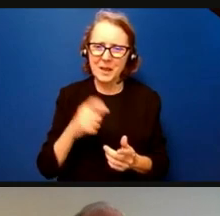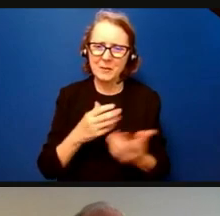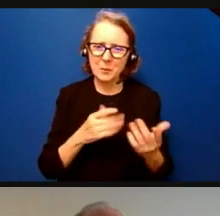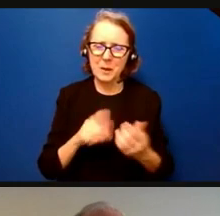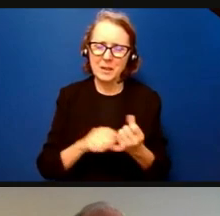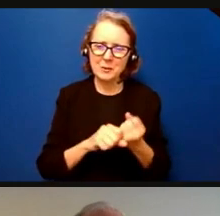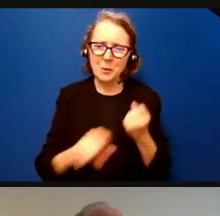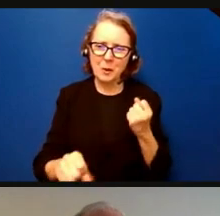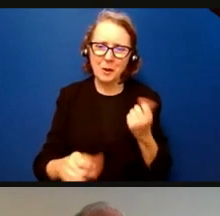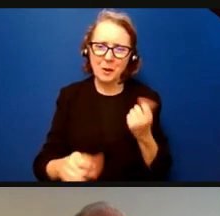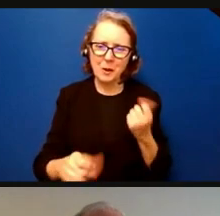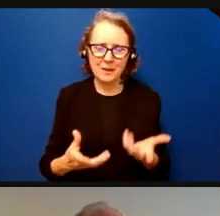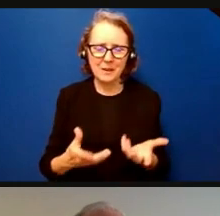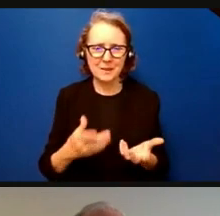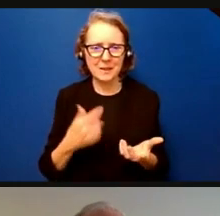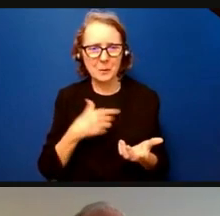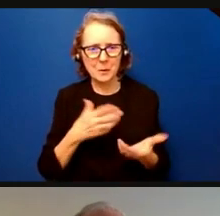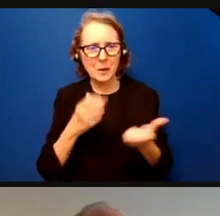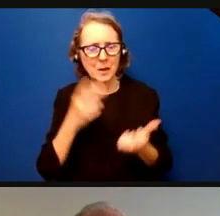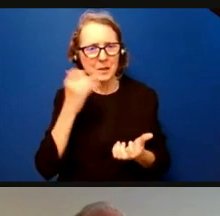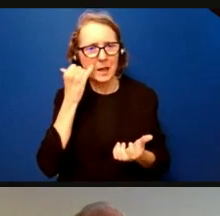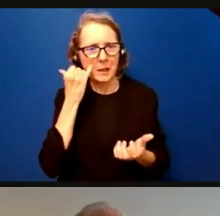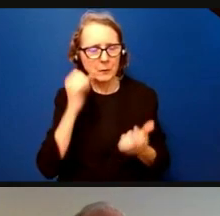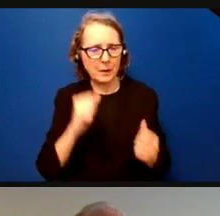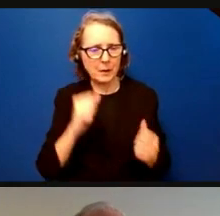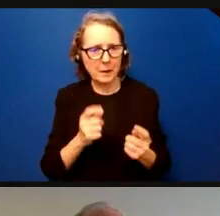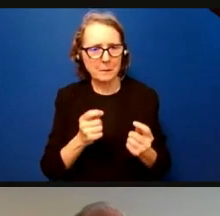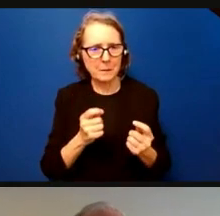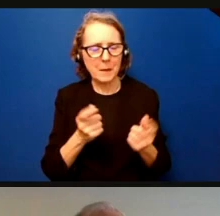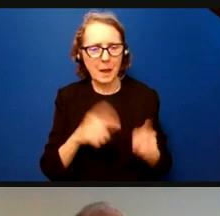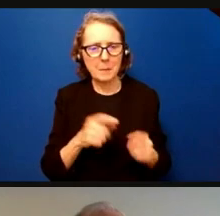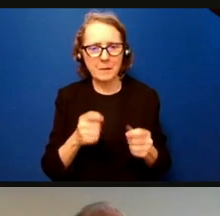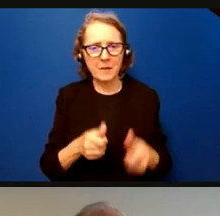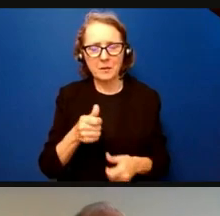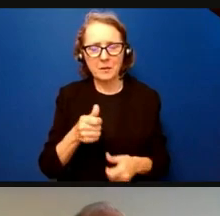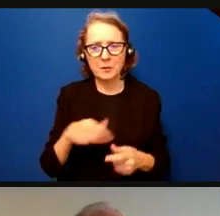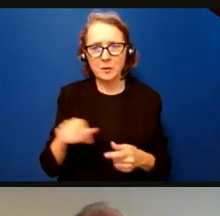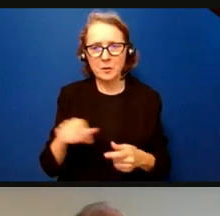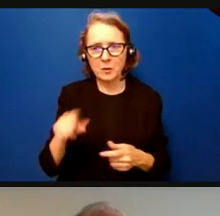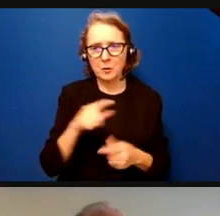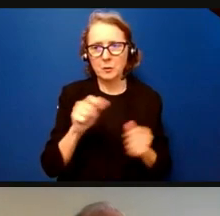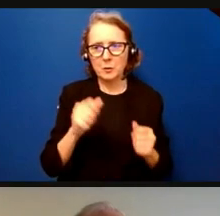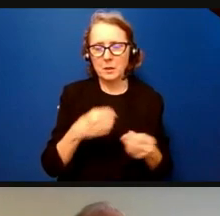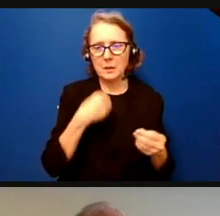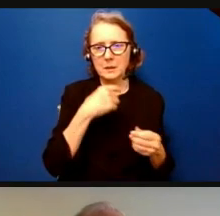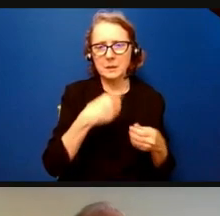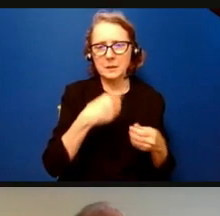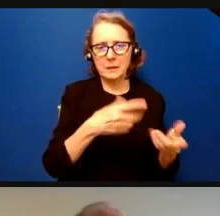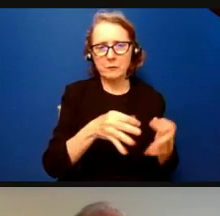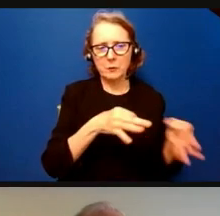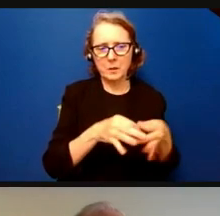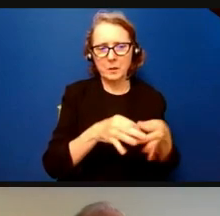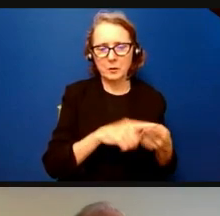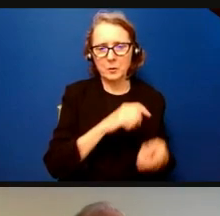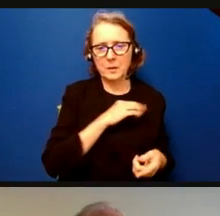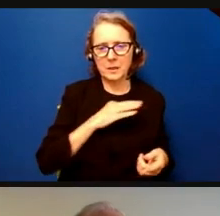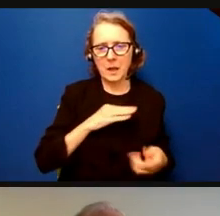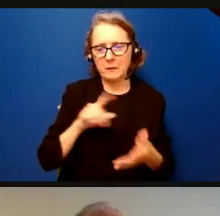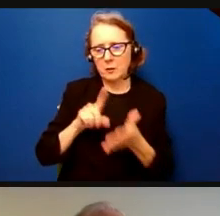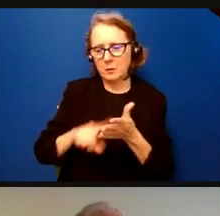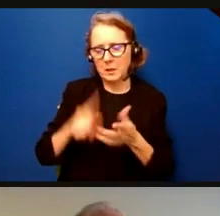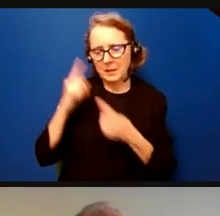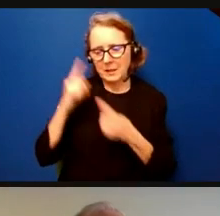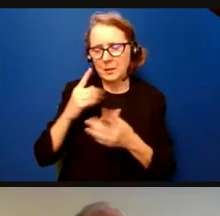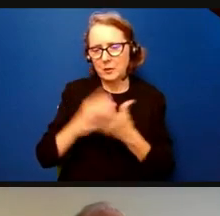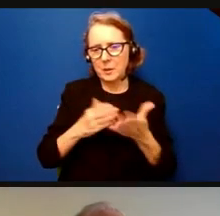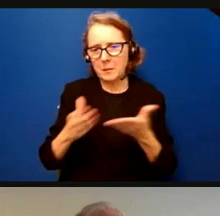to see if there's ways which that could be sped up so that you could give direction to staff to look at some of the things that